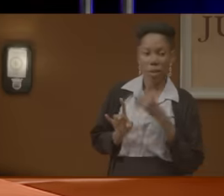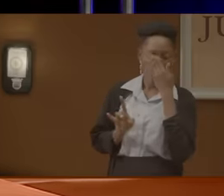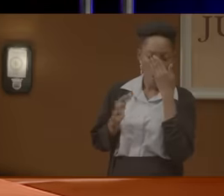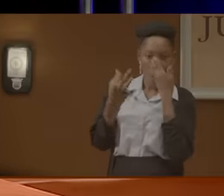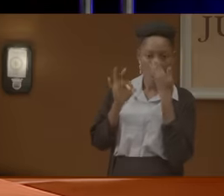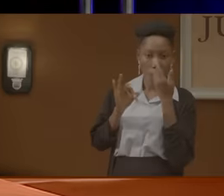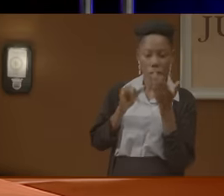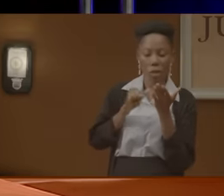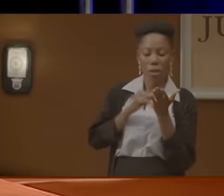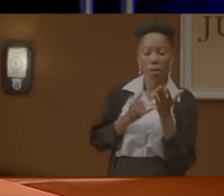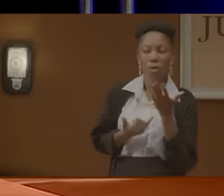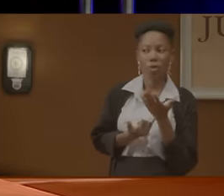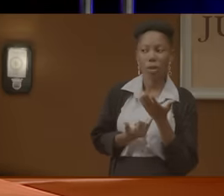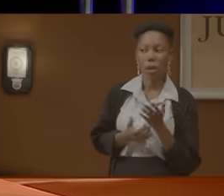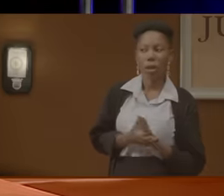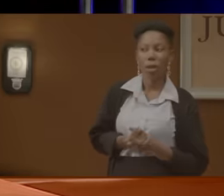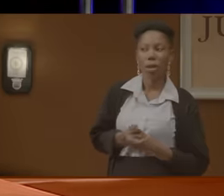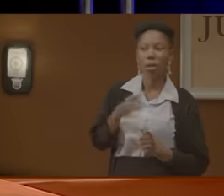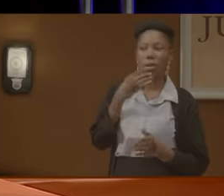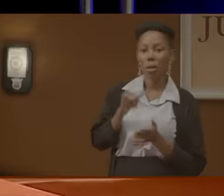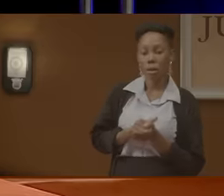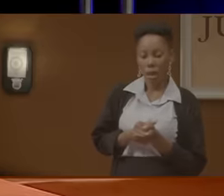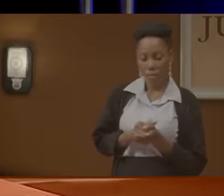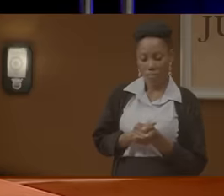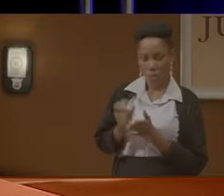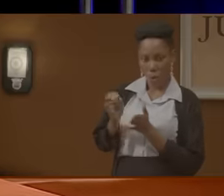after she have told me that my son want to graduate to